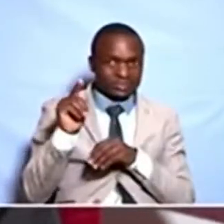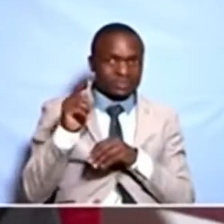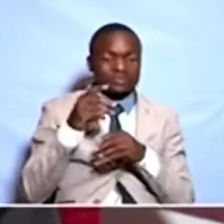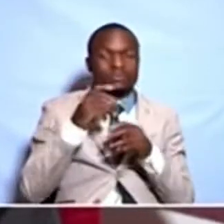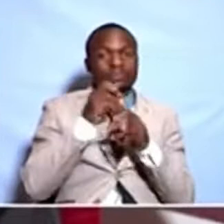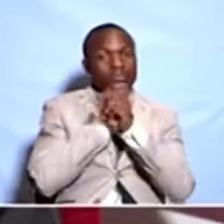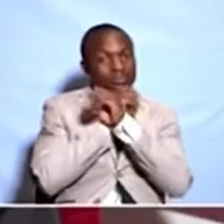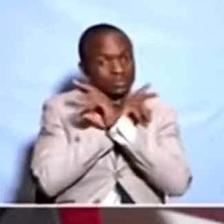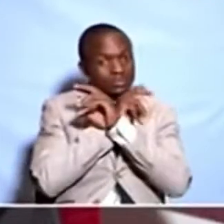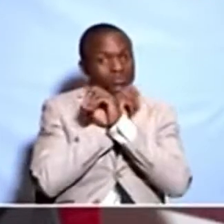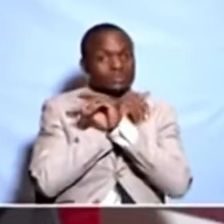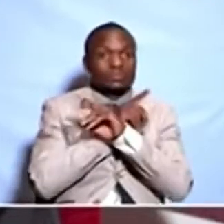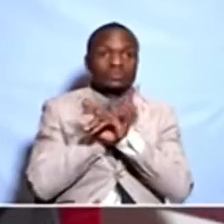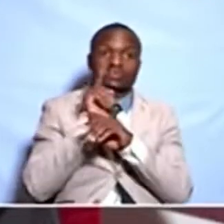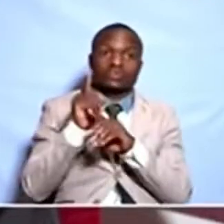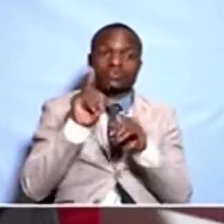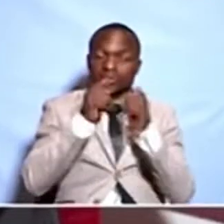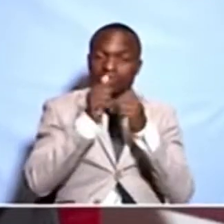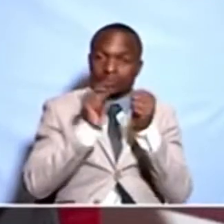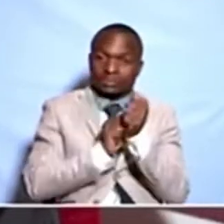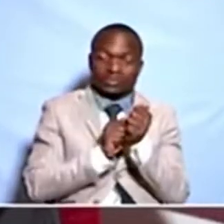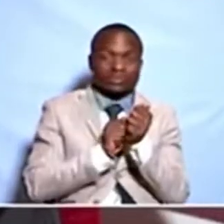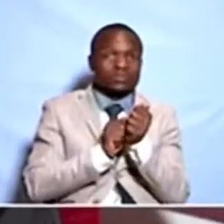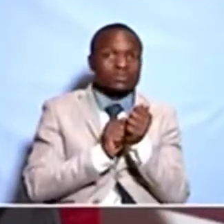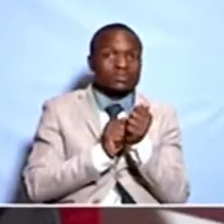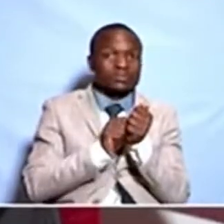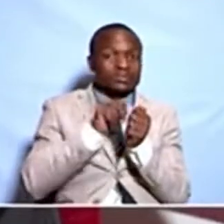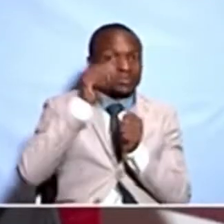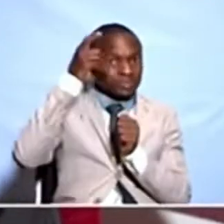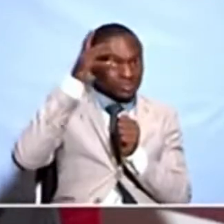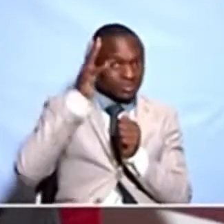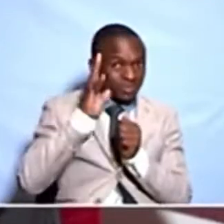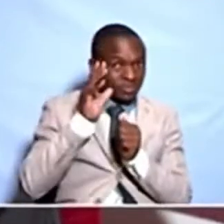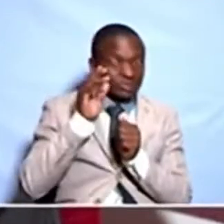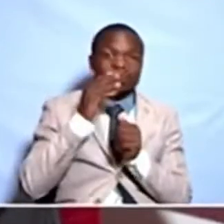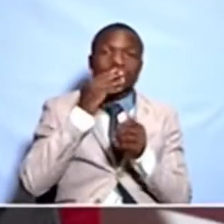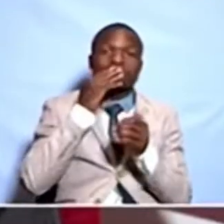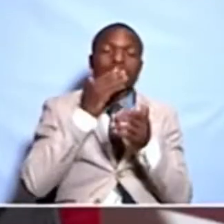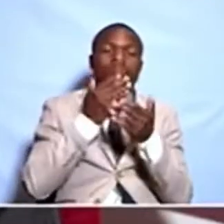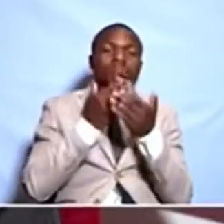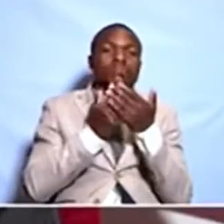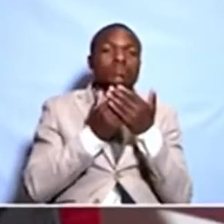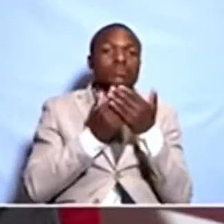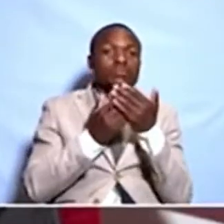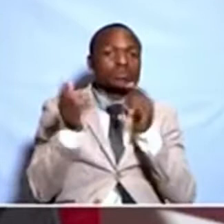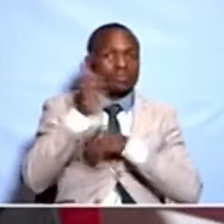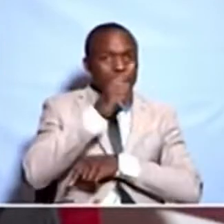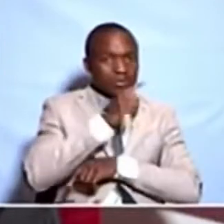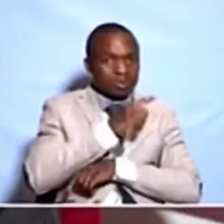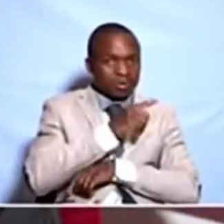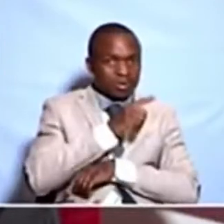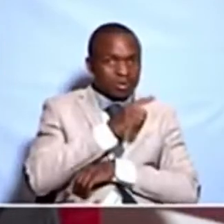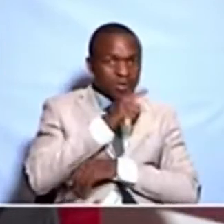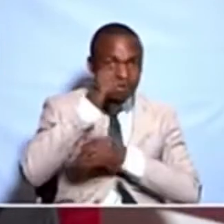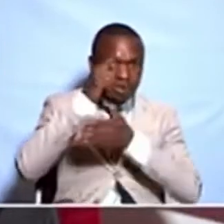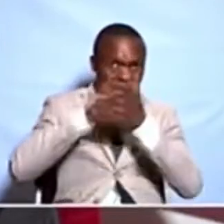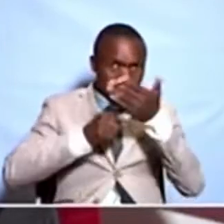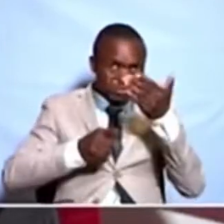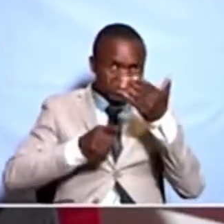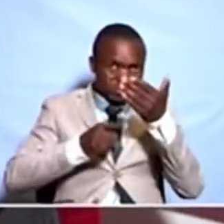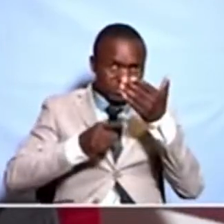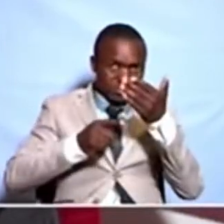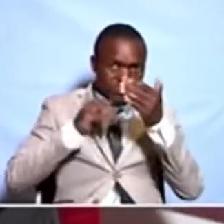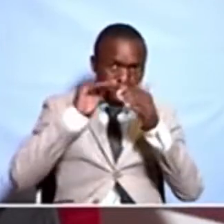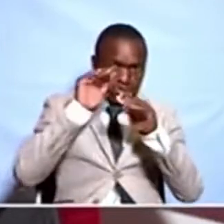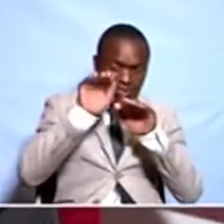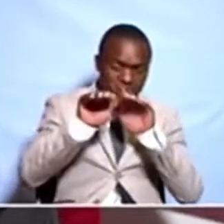That's basically talking about repenting. Good morning. How many days can we have read this? What step should a person